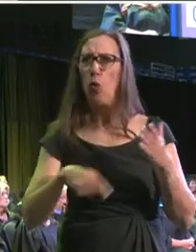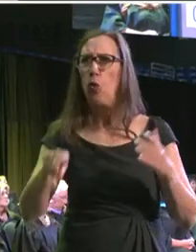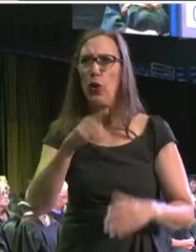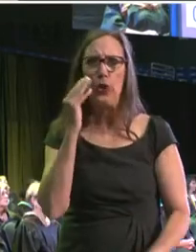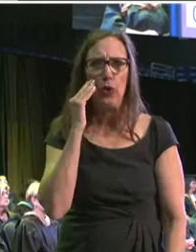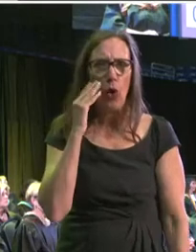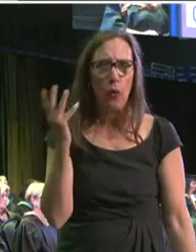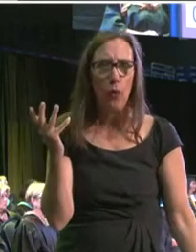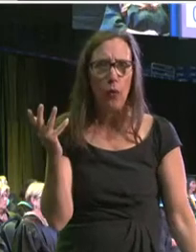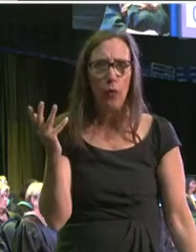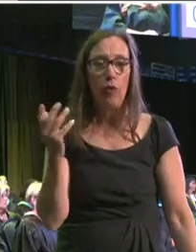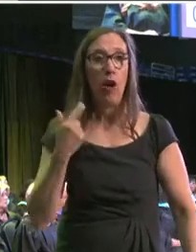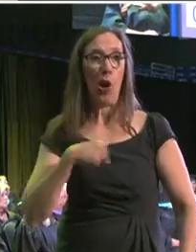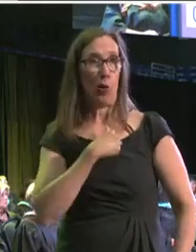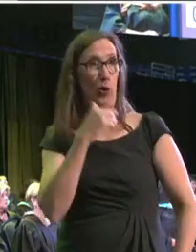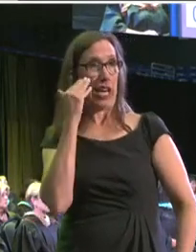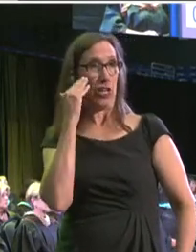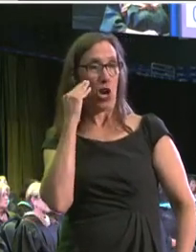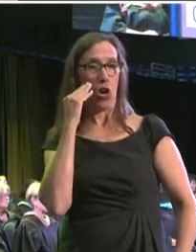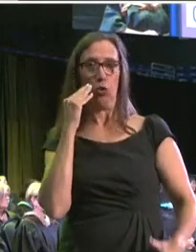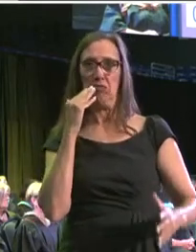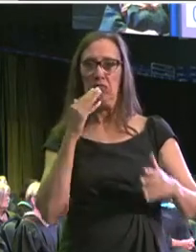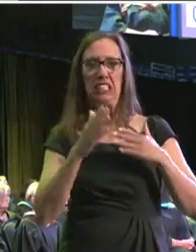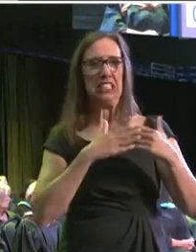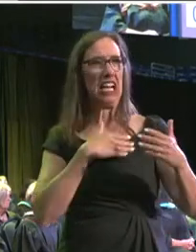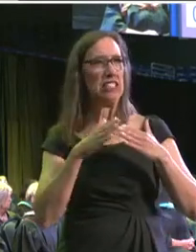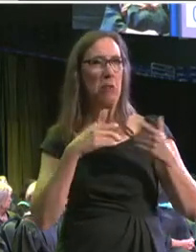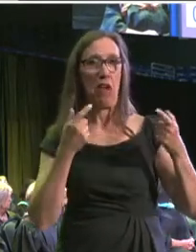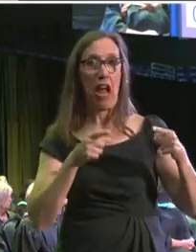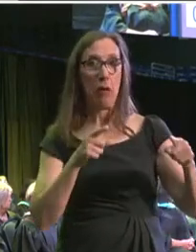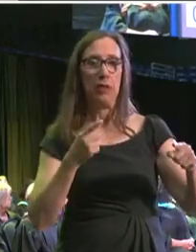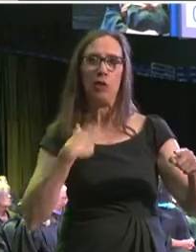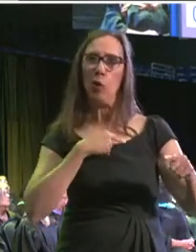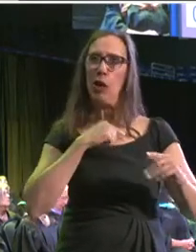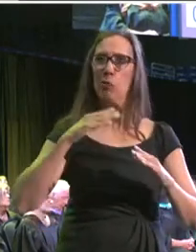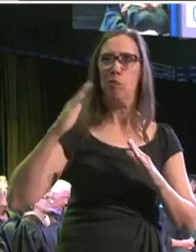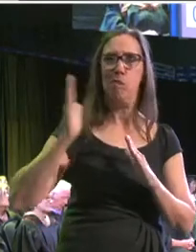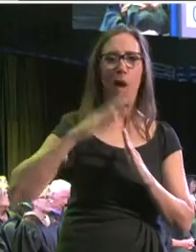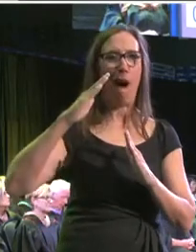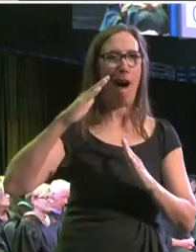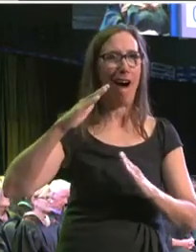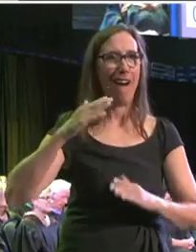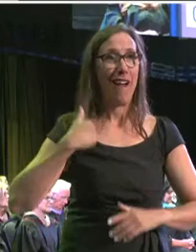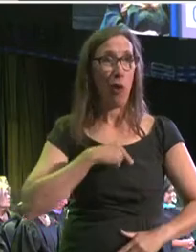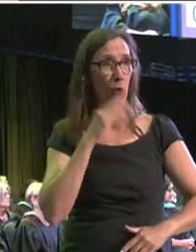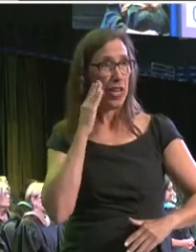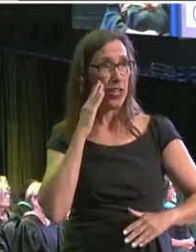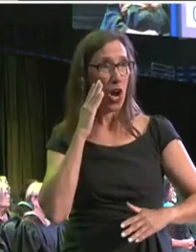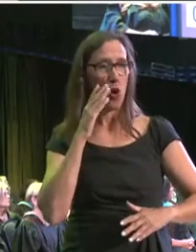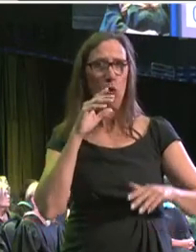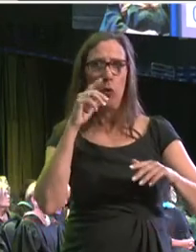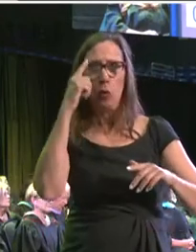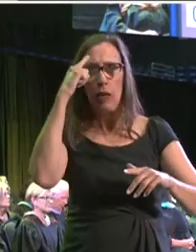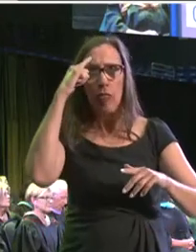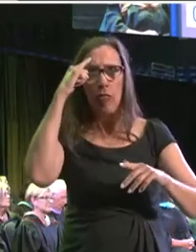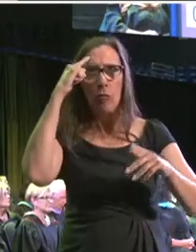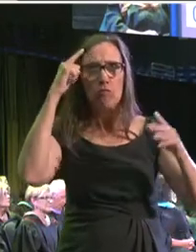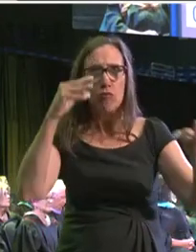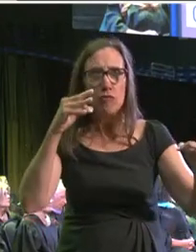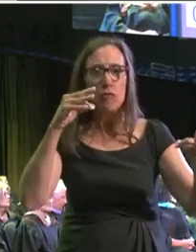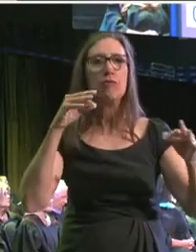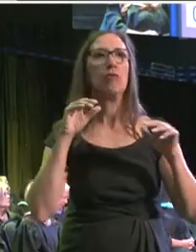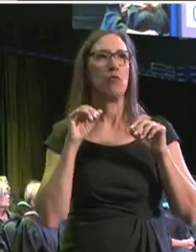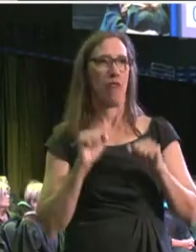know? We know that against all odds, we came out on top. We know that when we put our minds to something, we can do